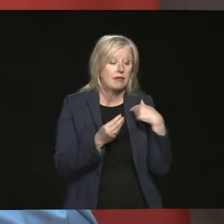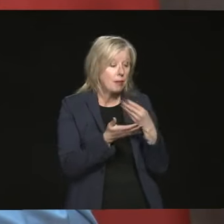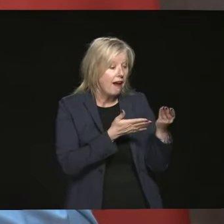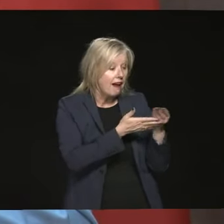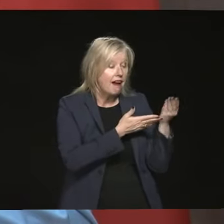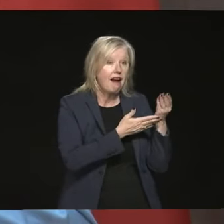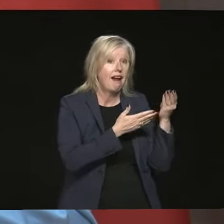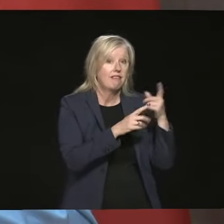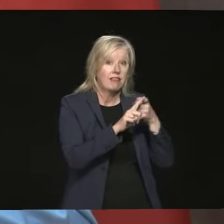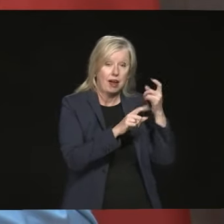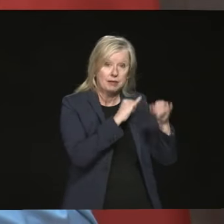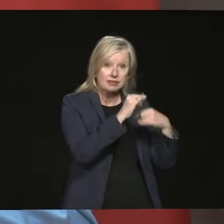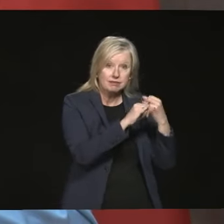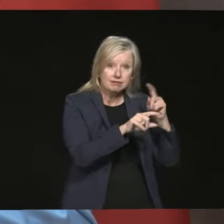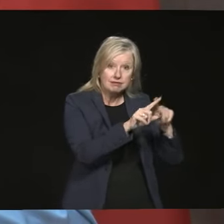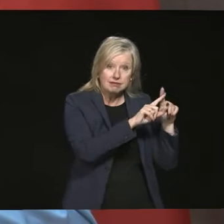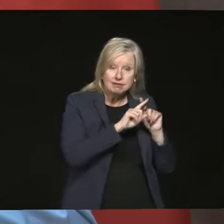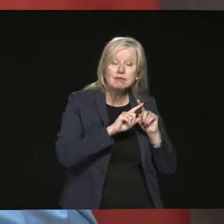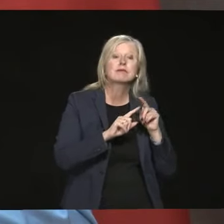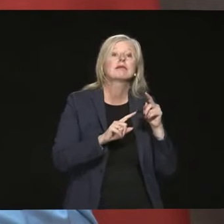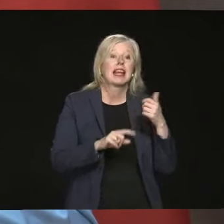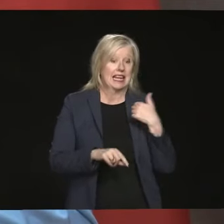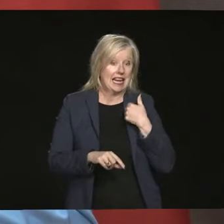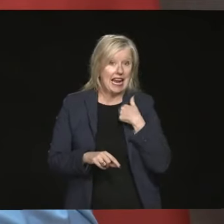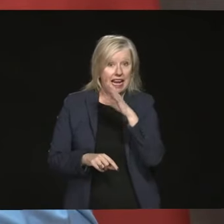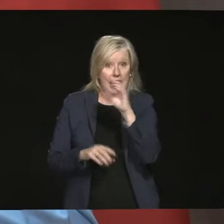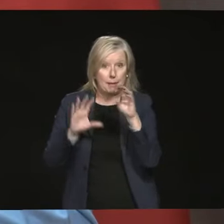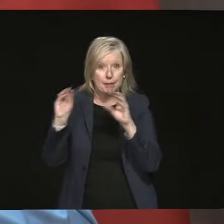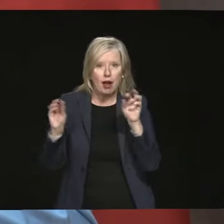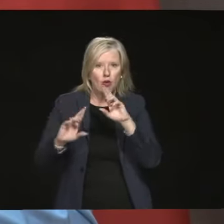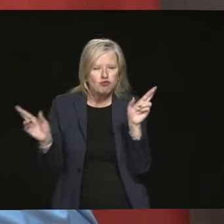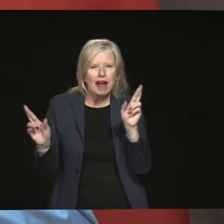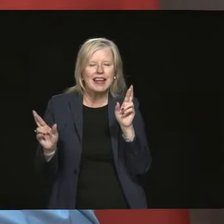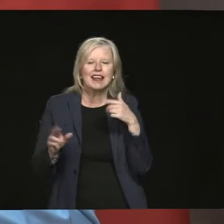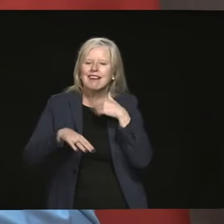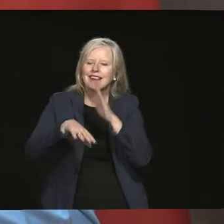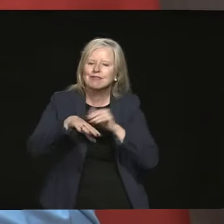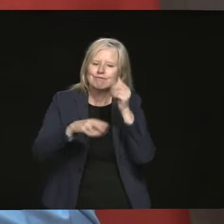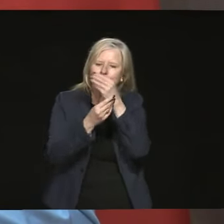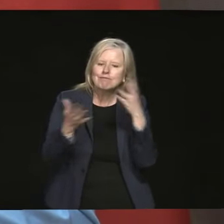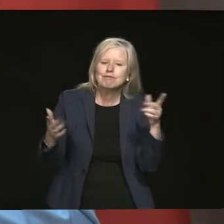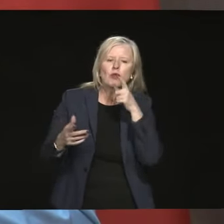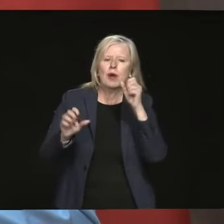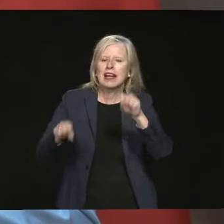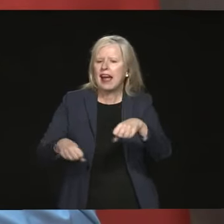have responded en masse to our call out to suppliers at